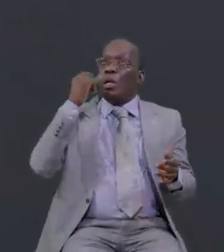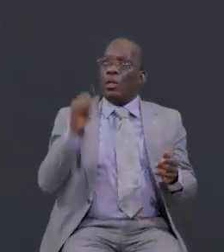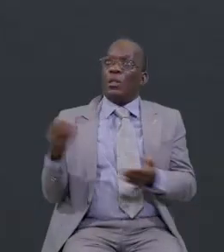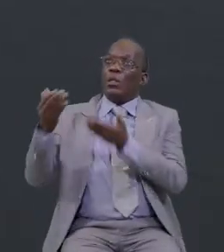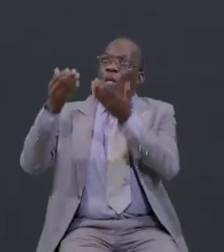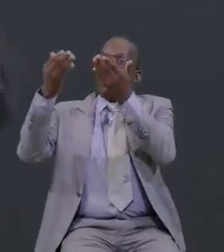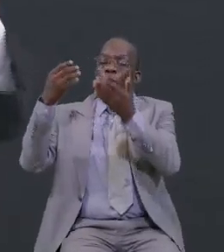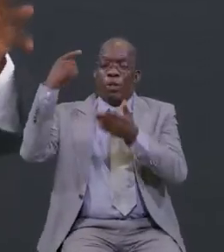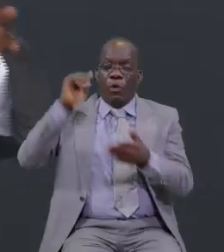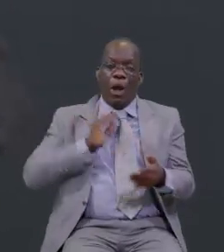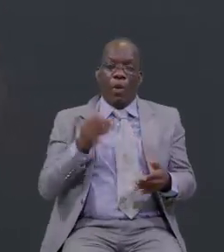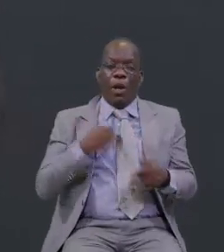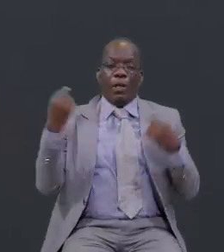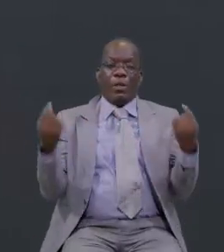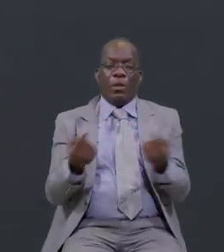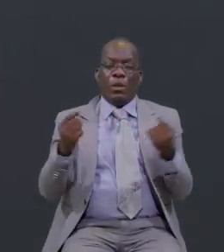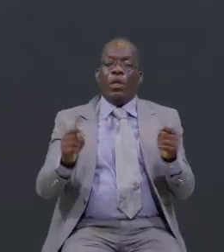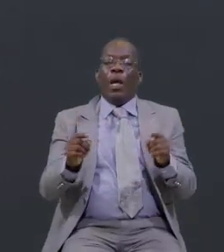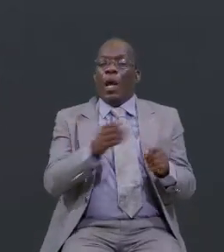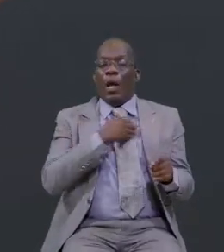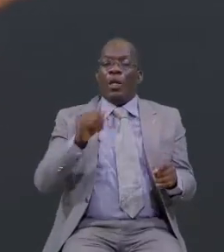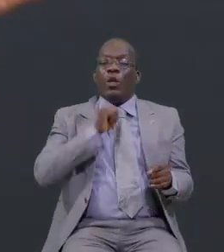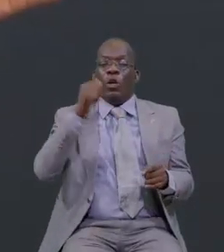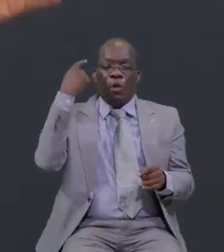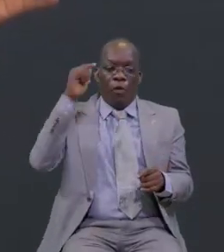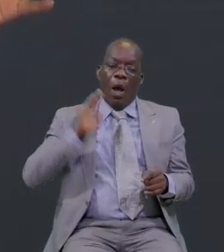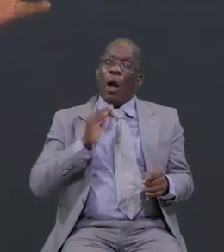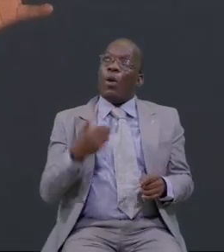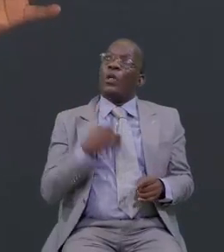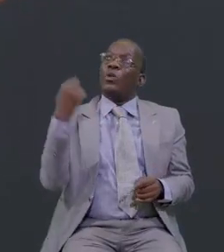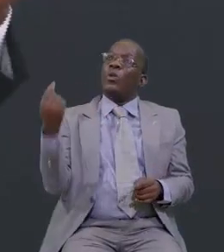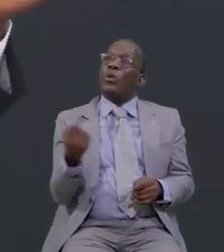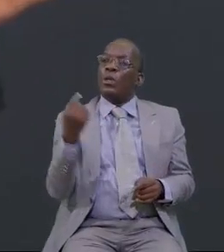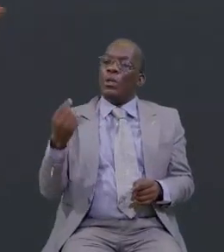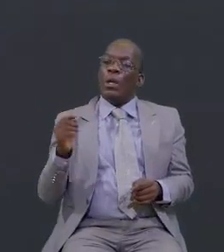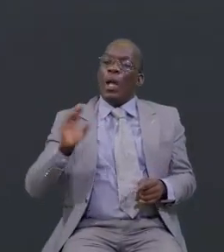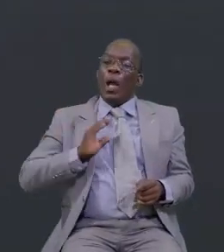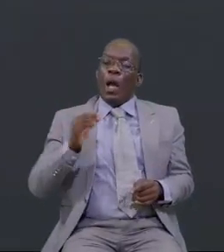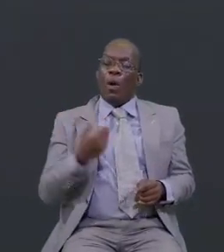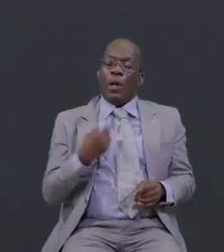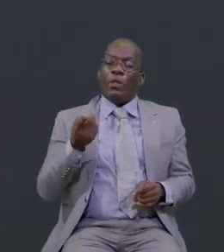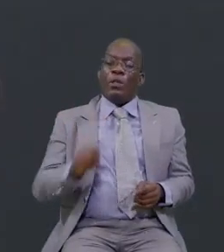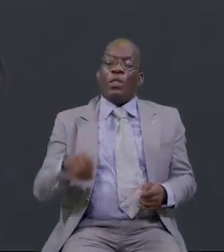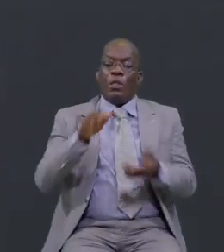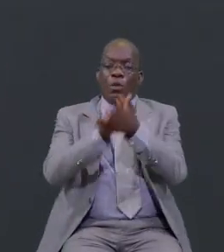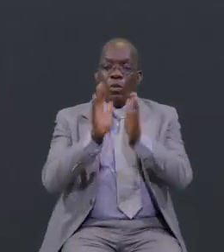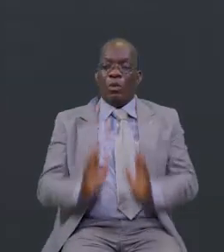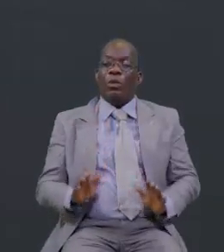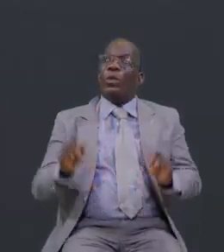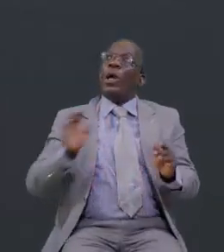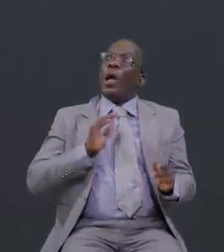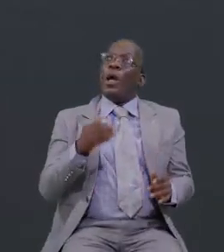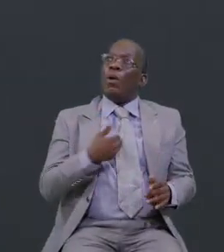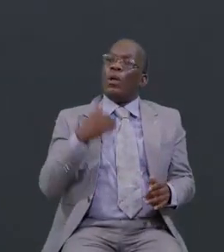for ours only. Ours, the saints, ours, the children of God,